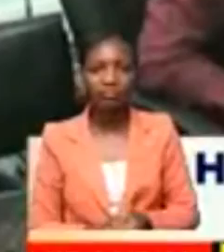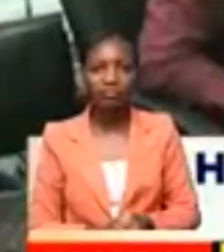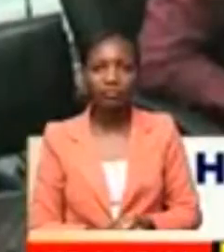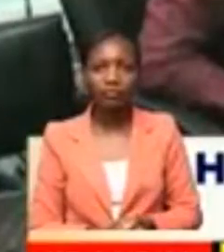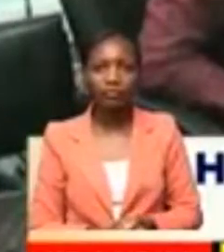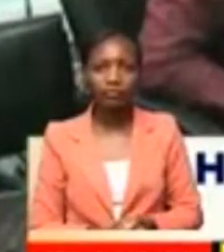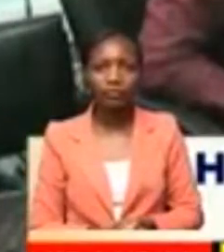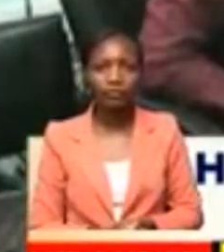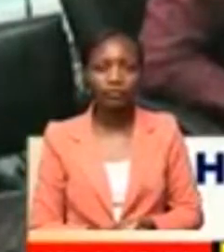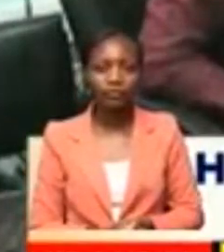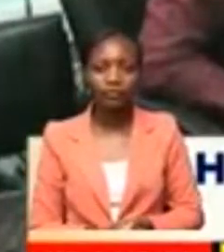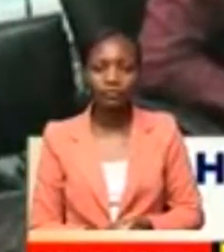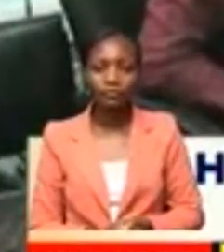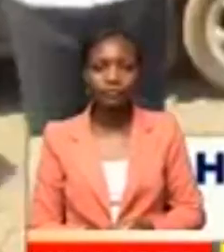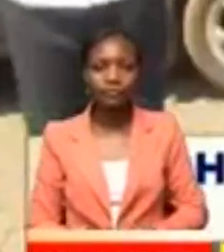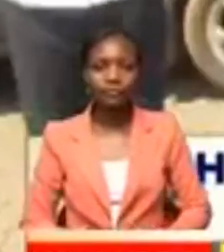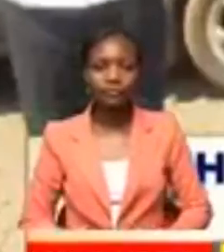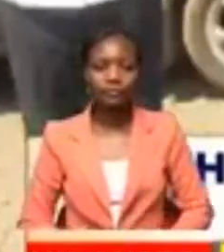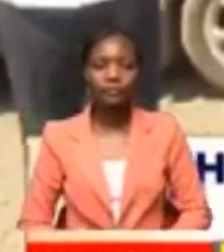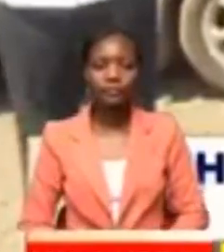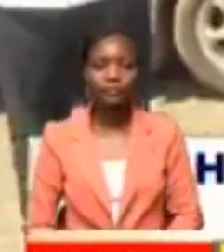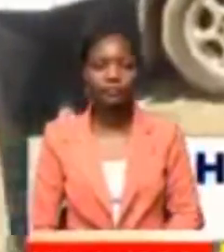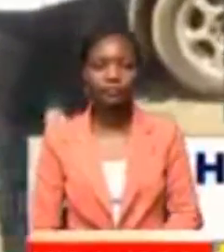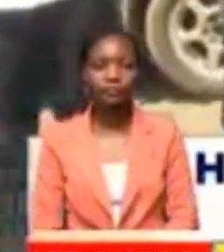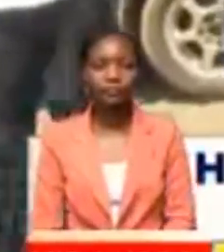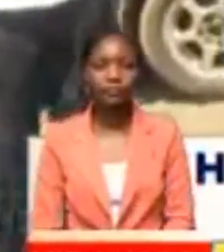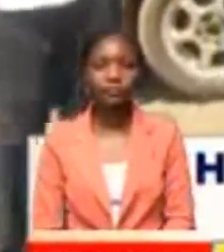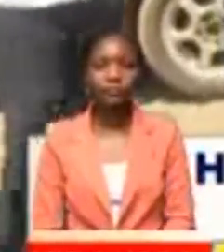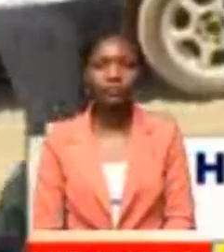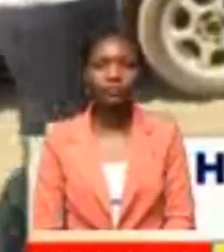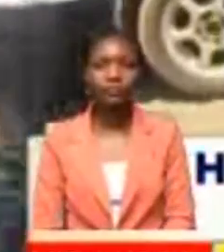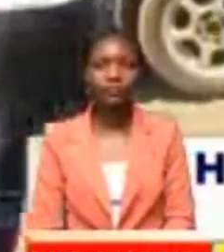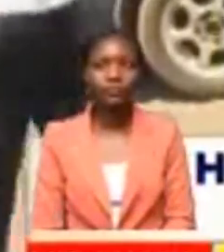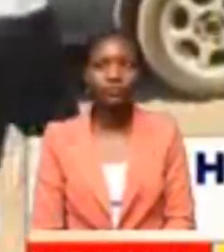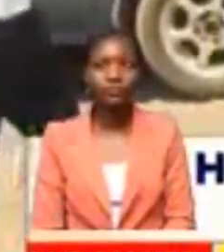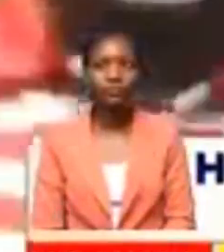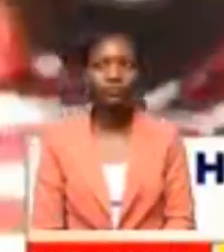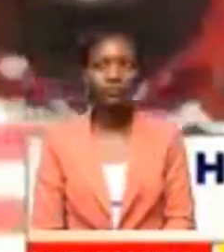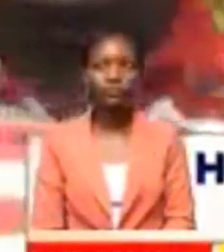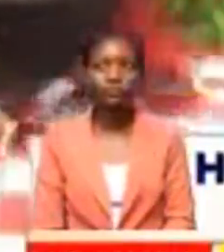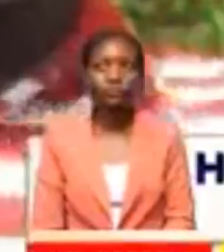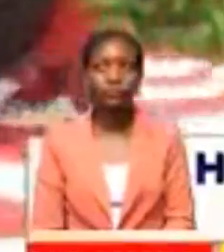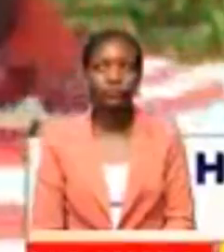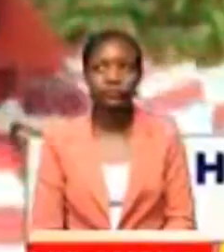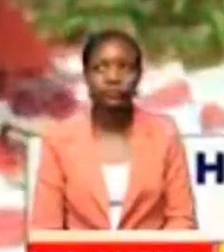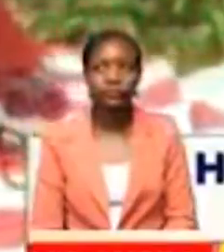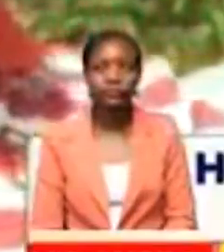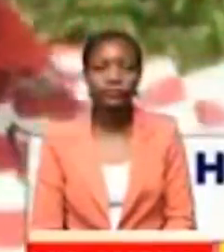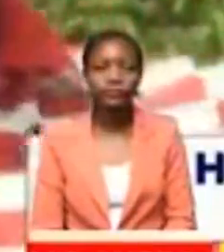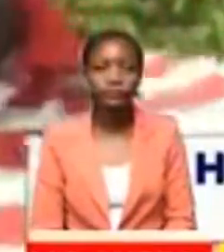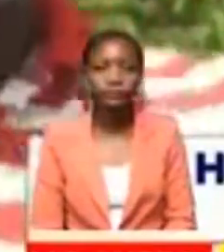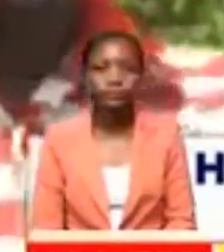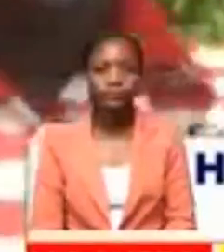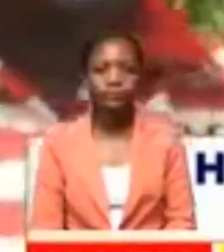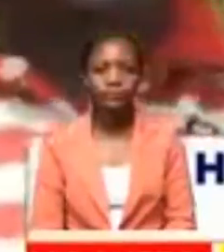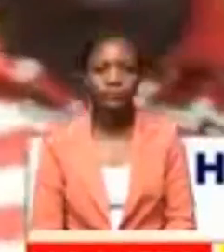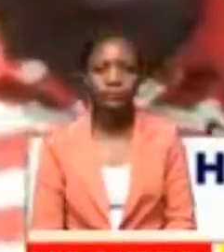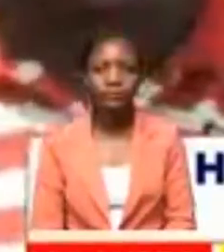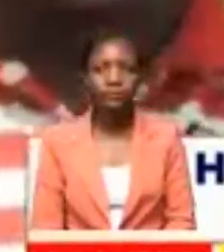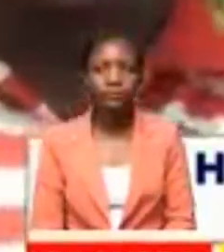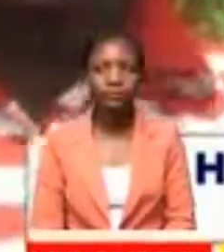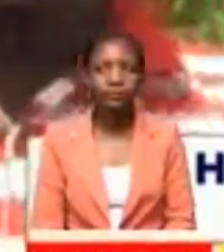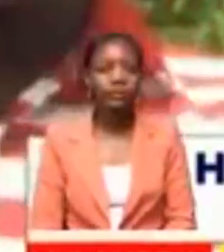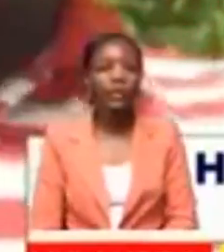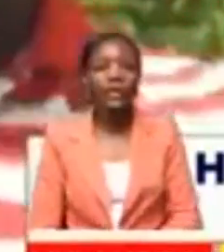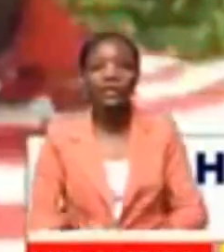corona. Willy Sifuna ni katibu muungano wa uguzi tawi la Trans Nzoia. So any expenditure without caring about the